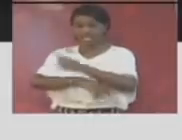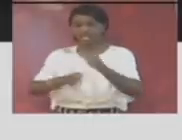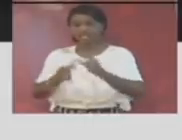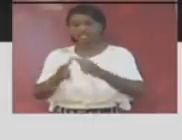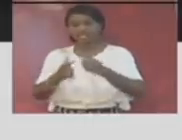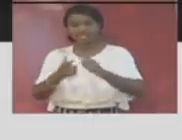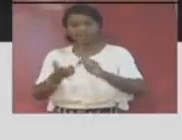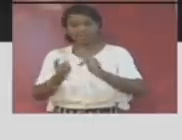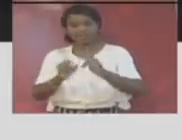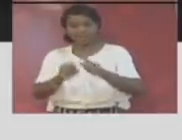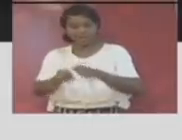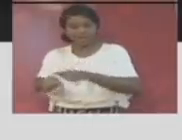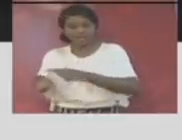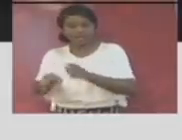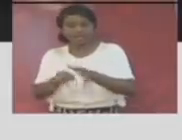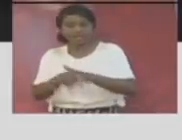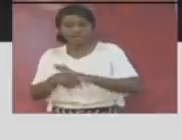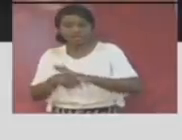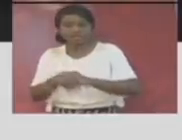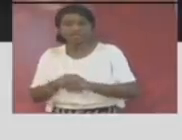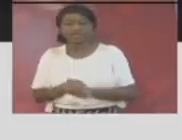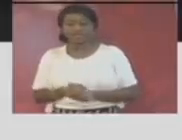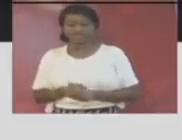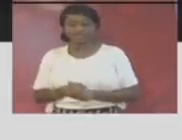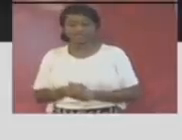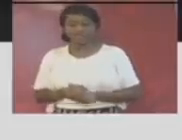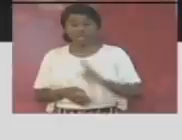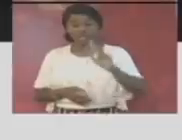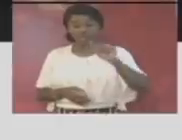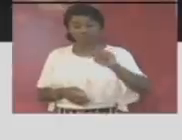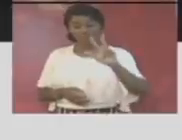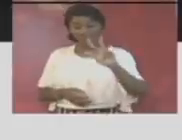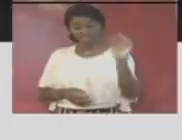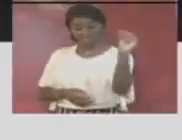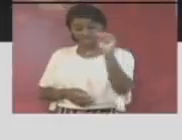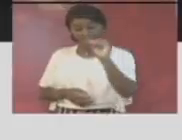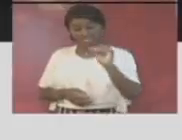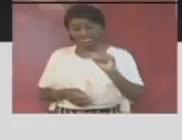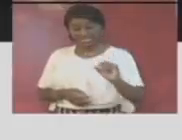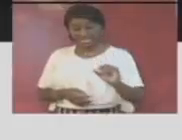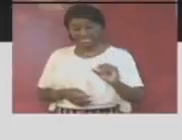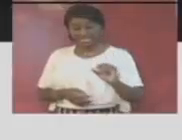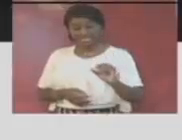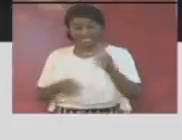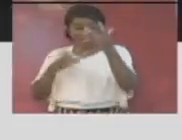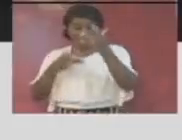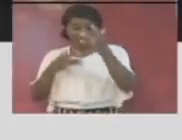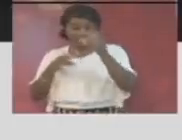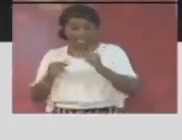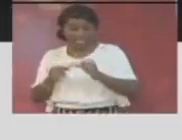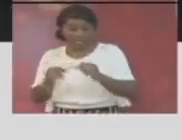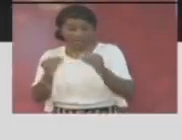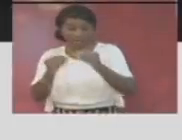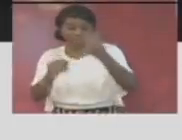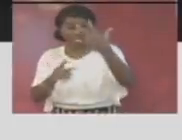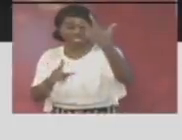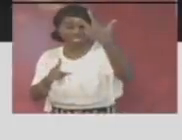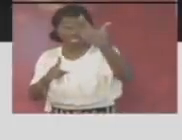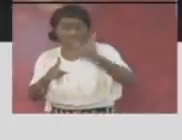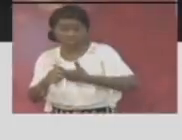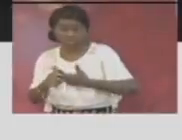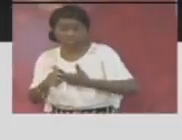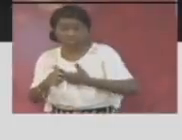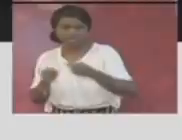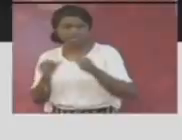what's important is that in 2.3%, symptoms persisted for more than 3 months following infection